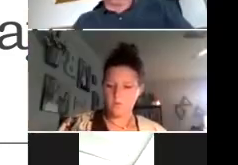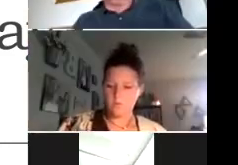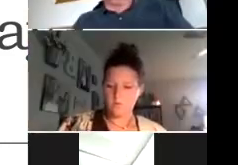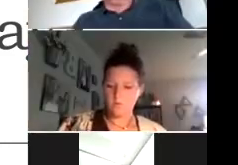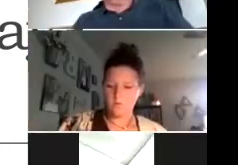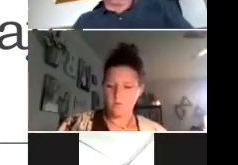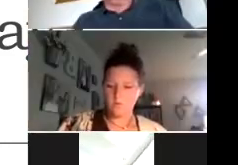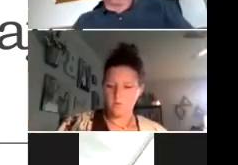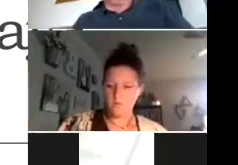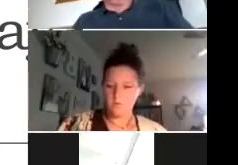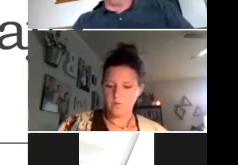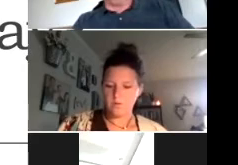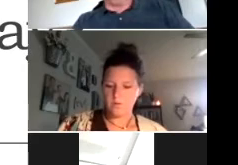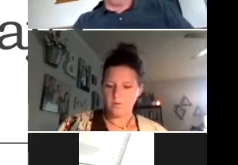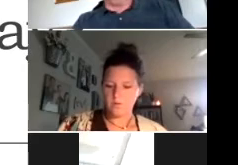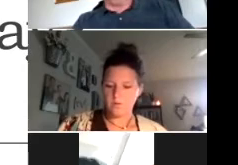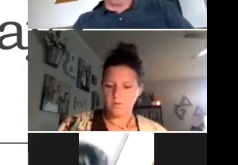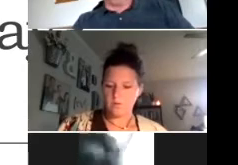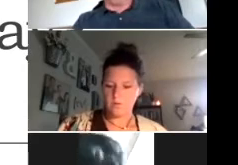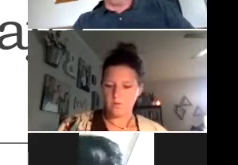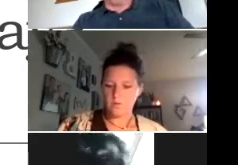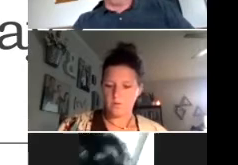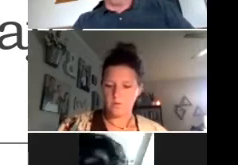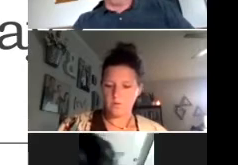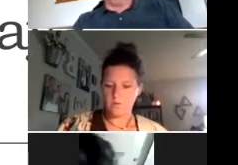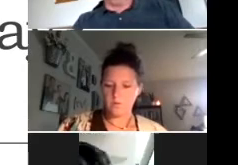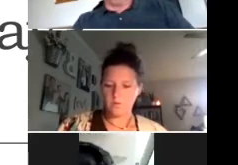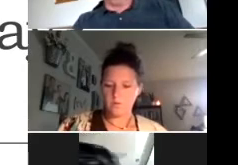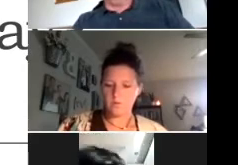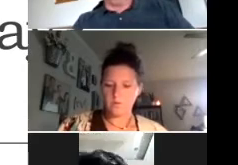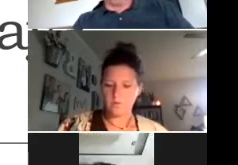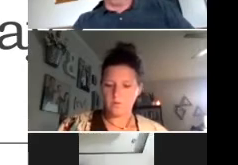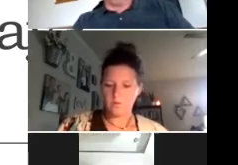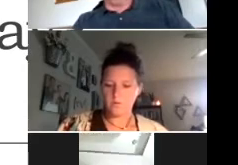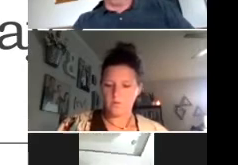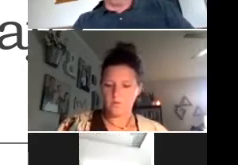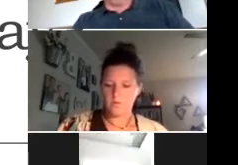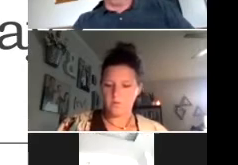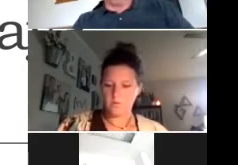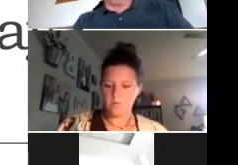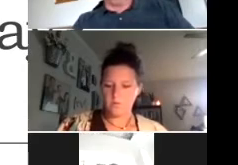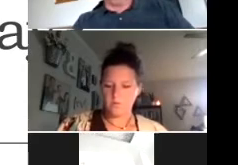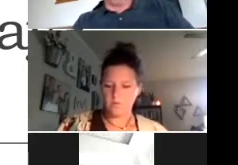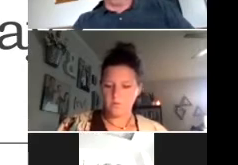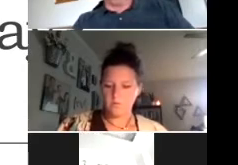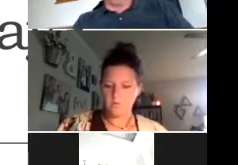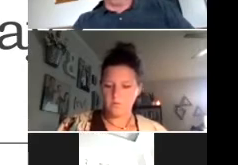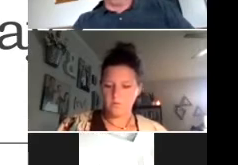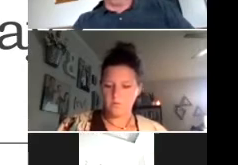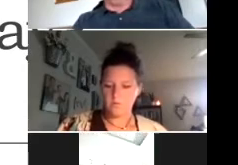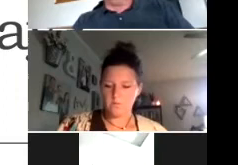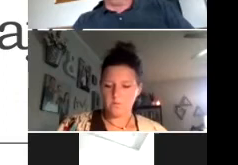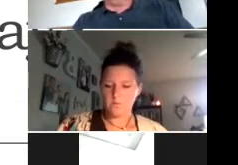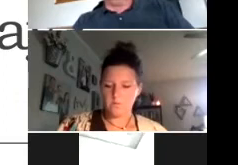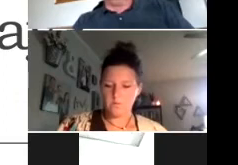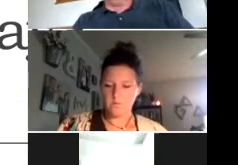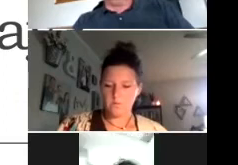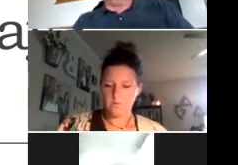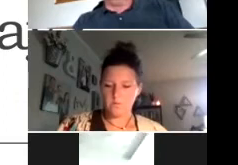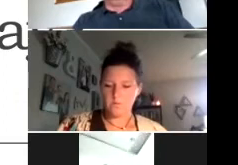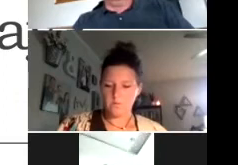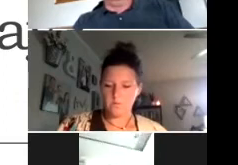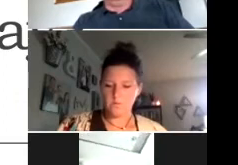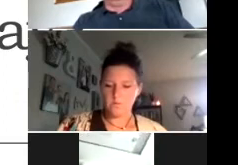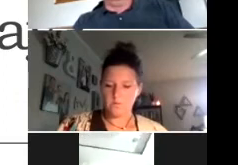Mankind is ruling. President Trump is the president of the United States. Doesn't matter whatever you say about him. He's